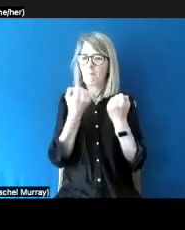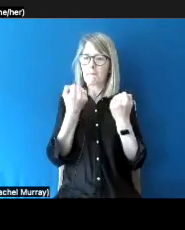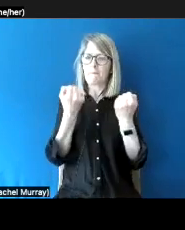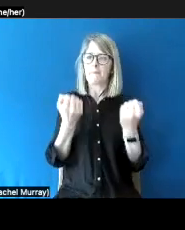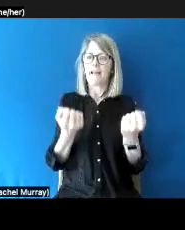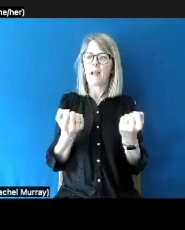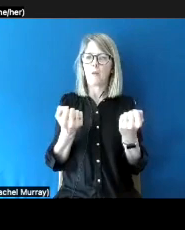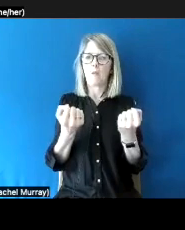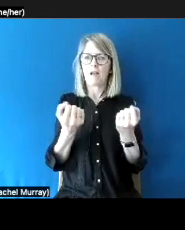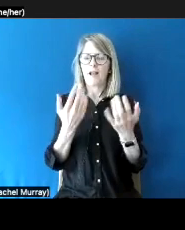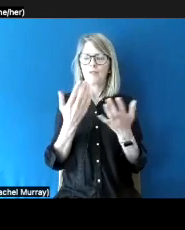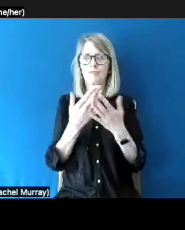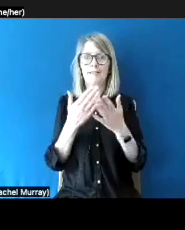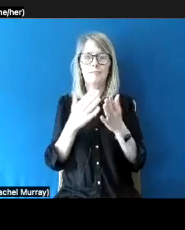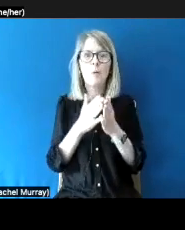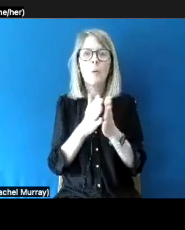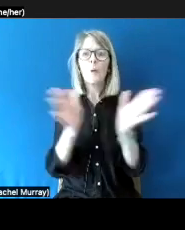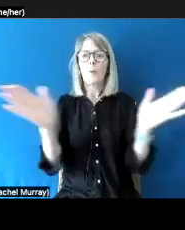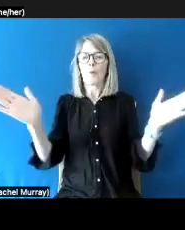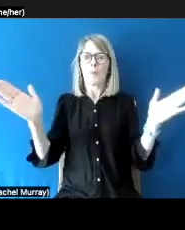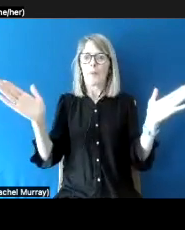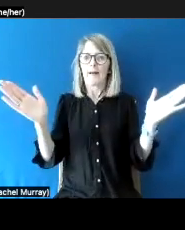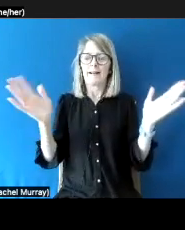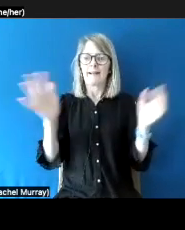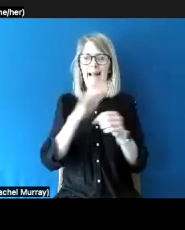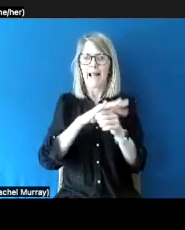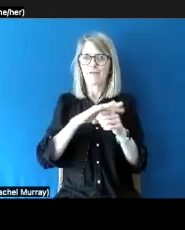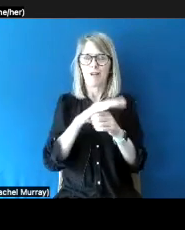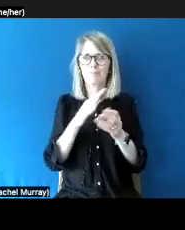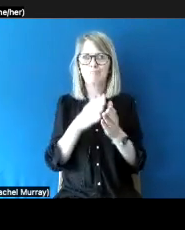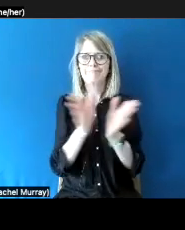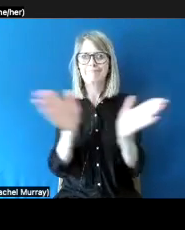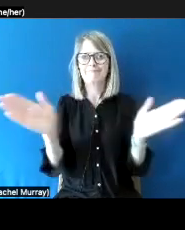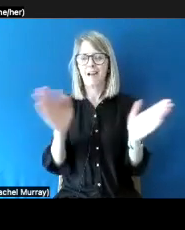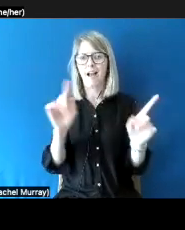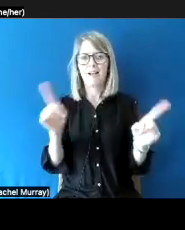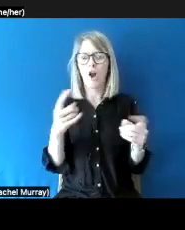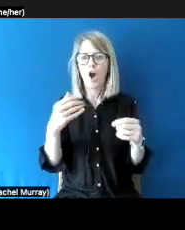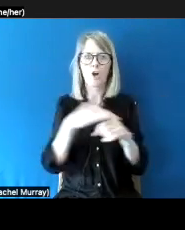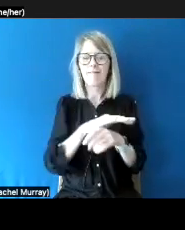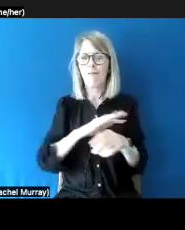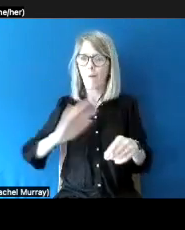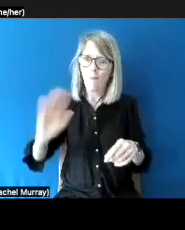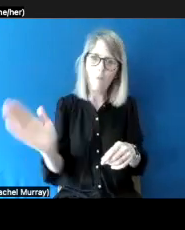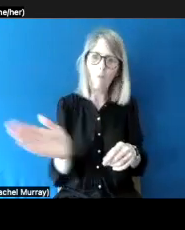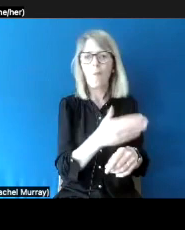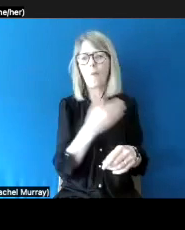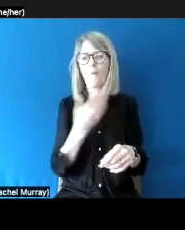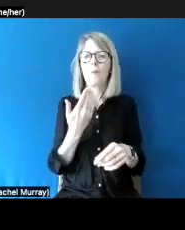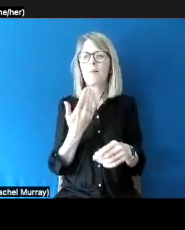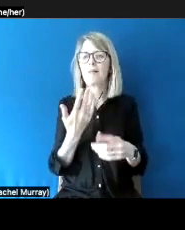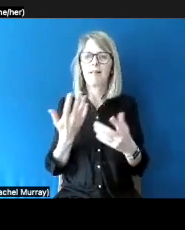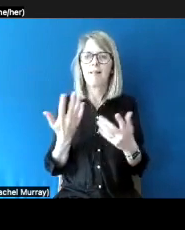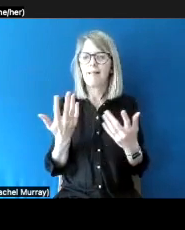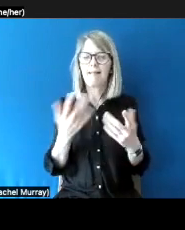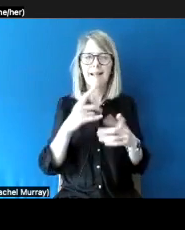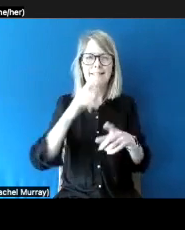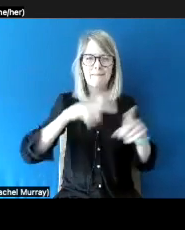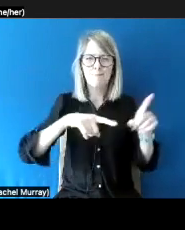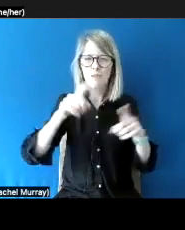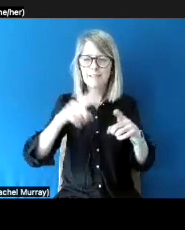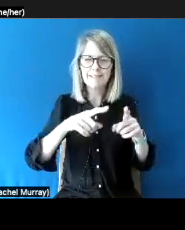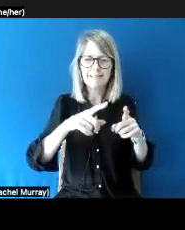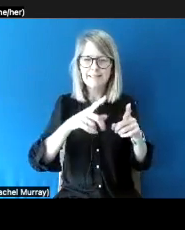very vast field. Obviously, I will not be able to cover all those different